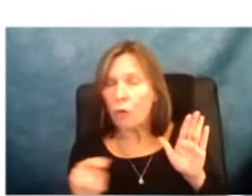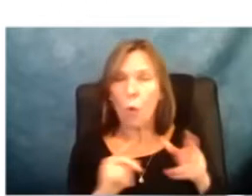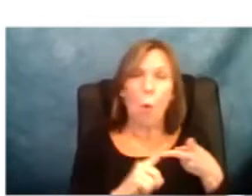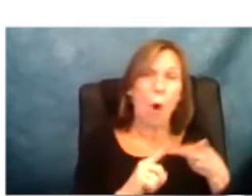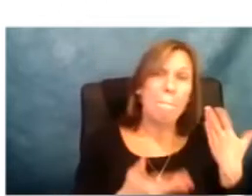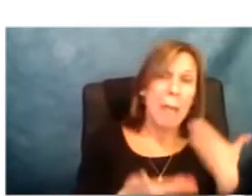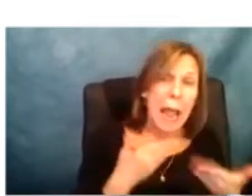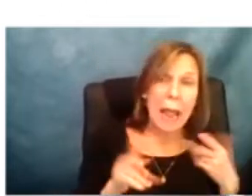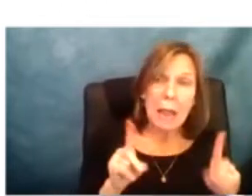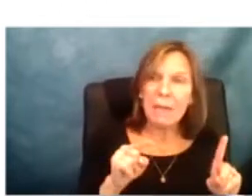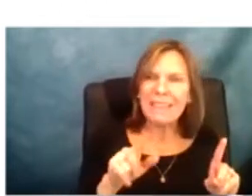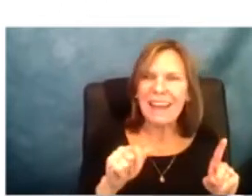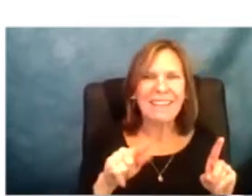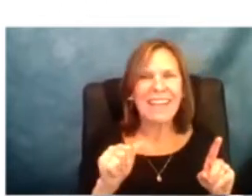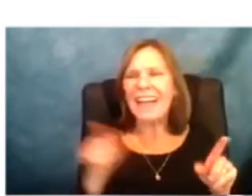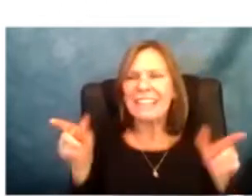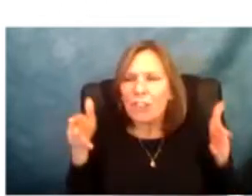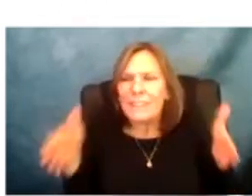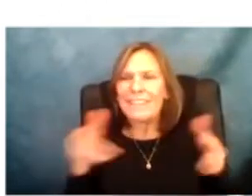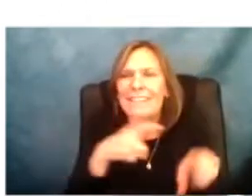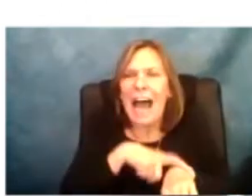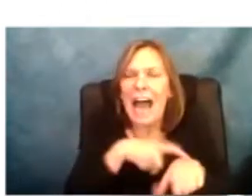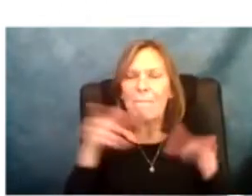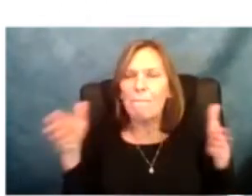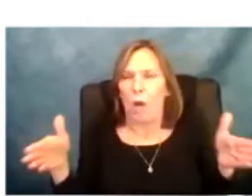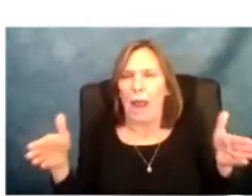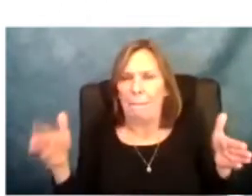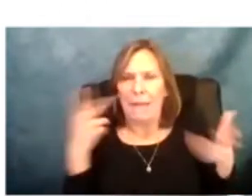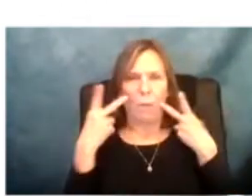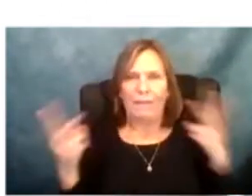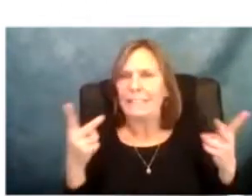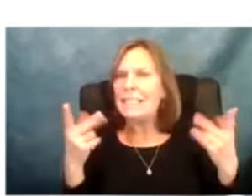a time frame in which we've seen, like, different COVID